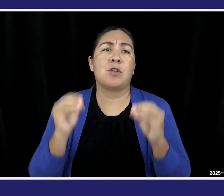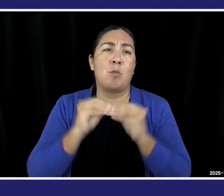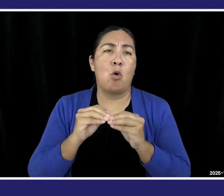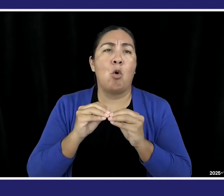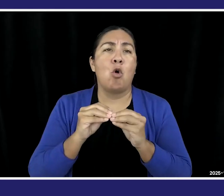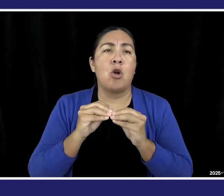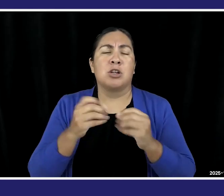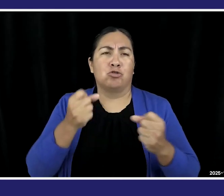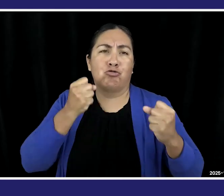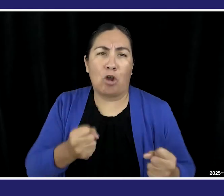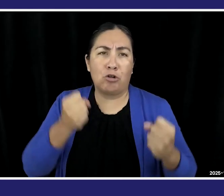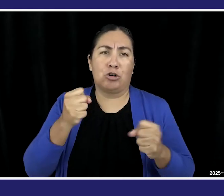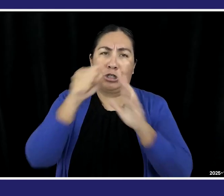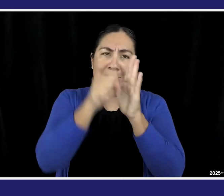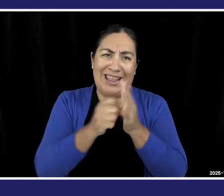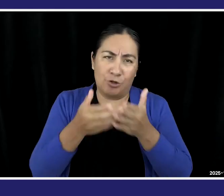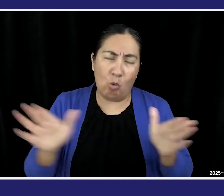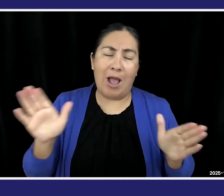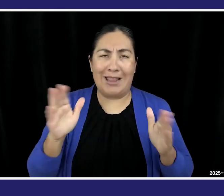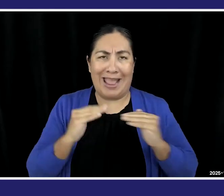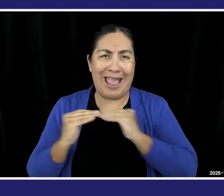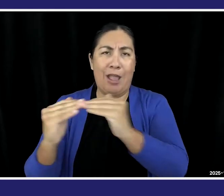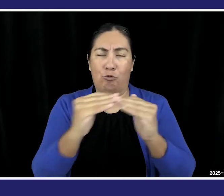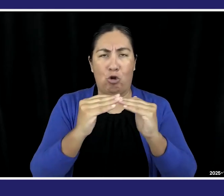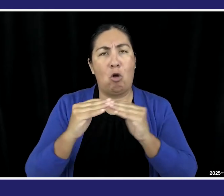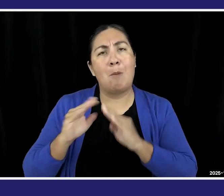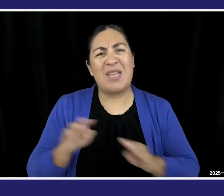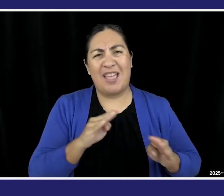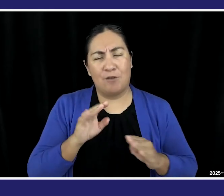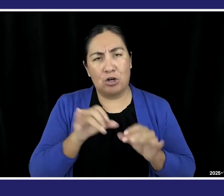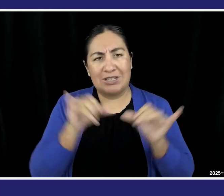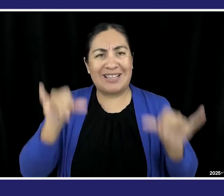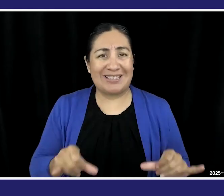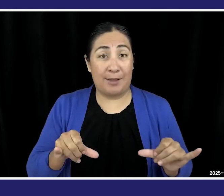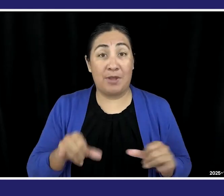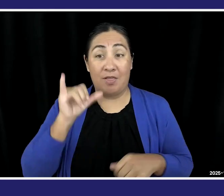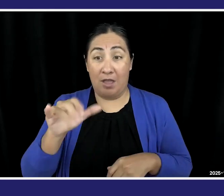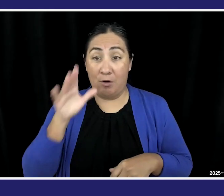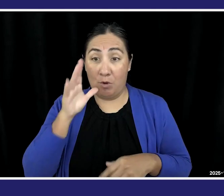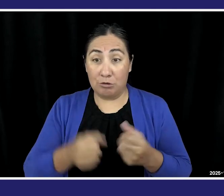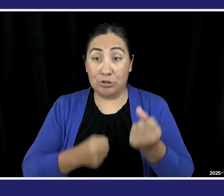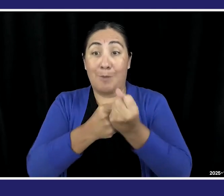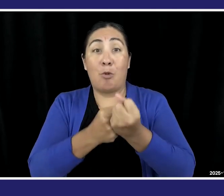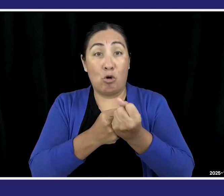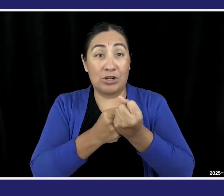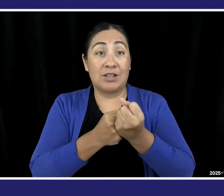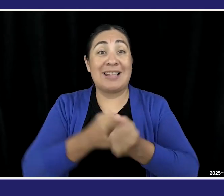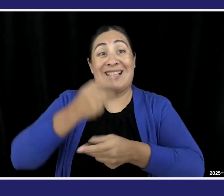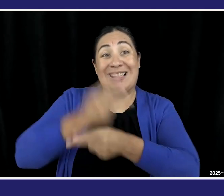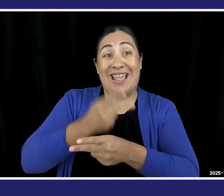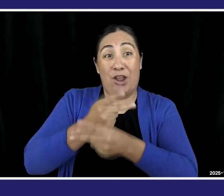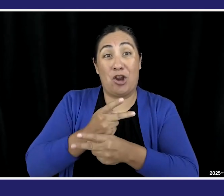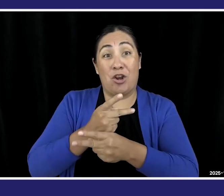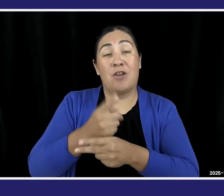equitable behavioral health system, one that brings hope, support, You'll need to unlock your iPhone first. and care to every